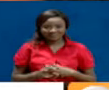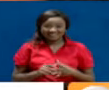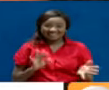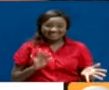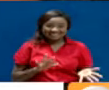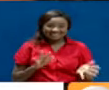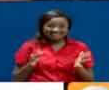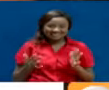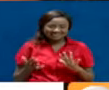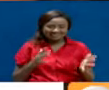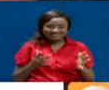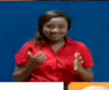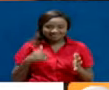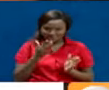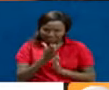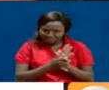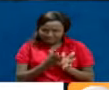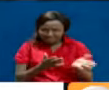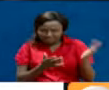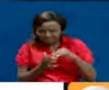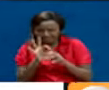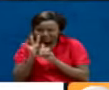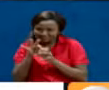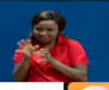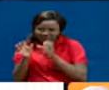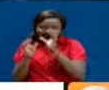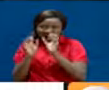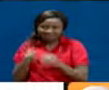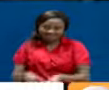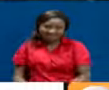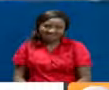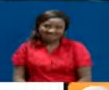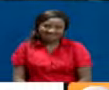Sometimes quietly we organize, we have tea together.